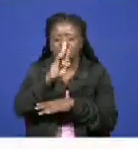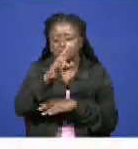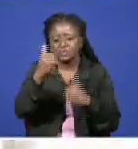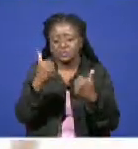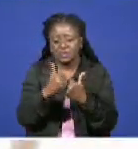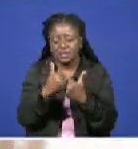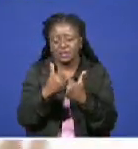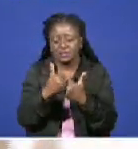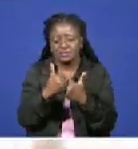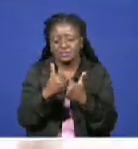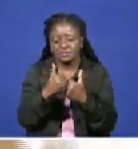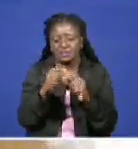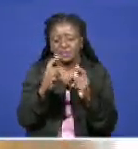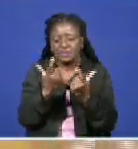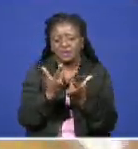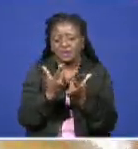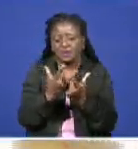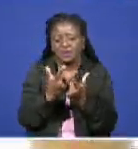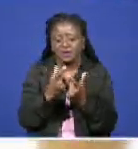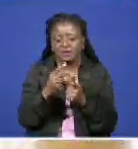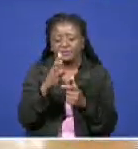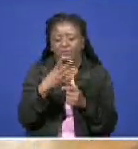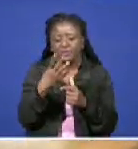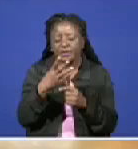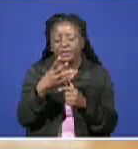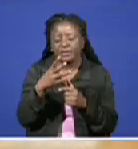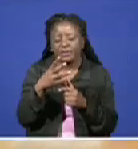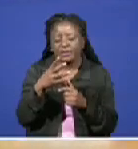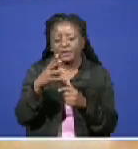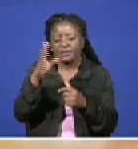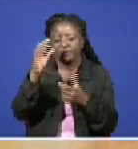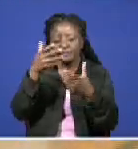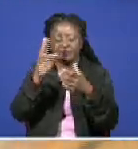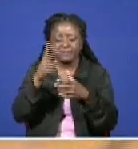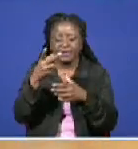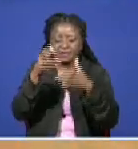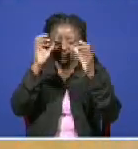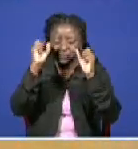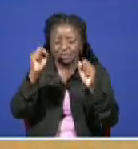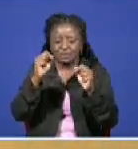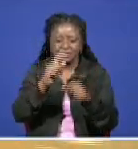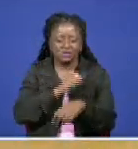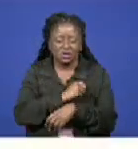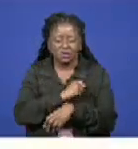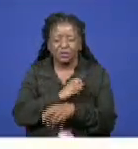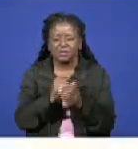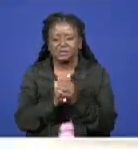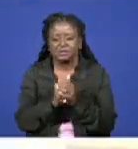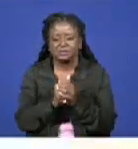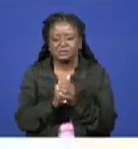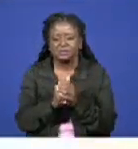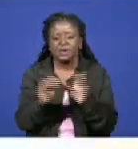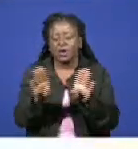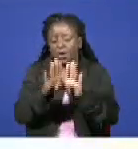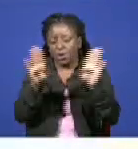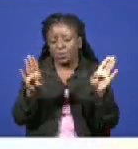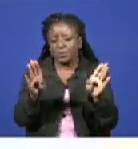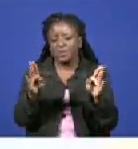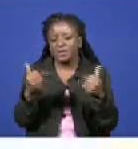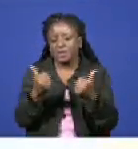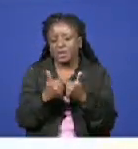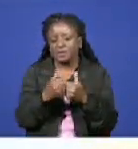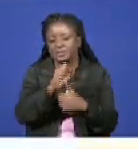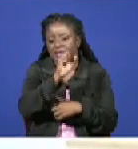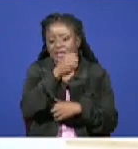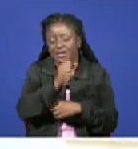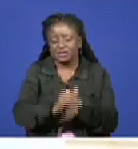court. League's fourth vice president, Ryan Turncrest, on the runners. Opening game will be the Yes